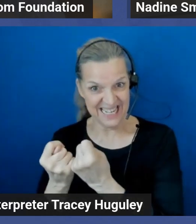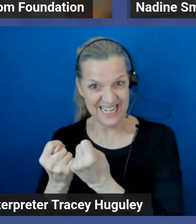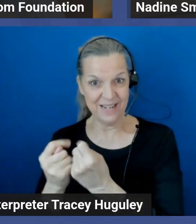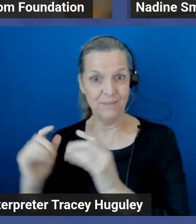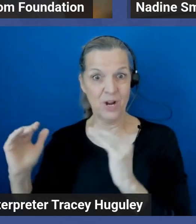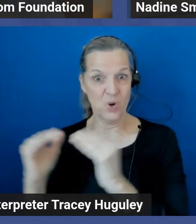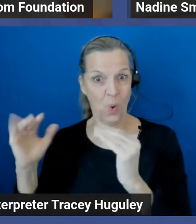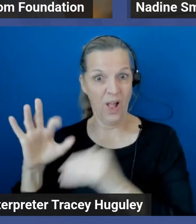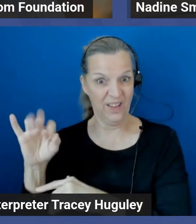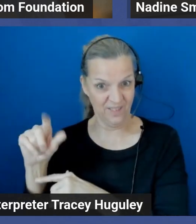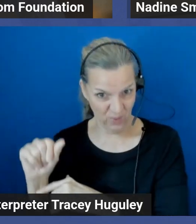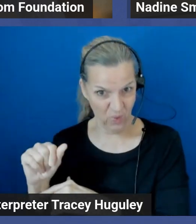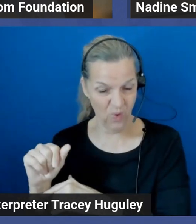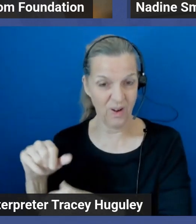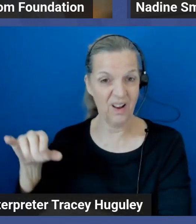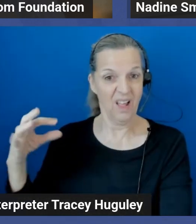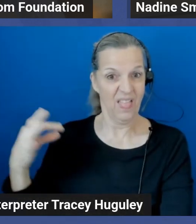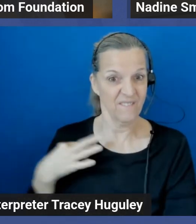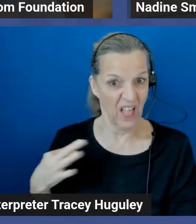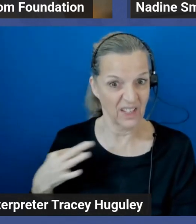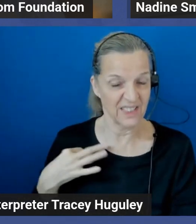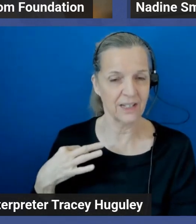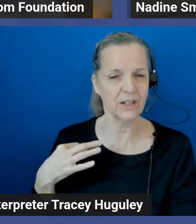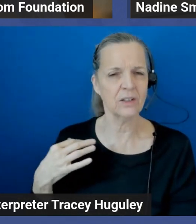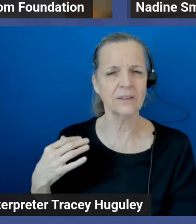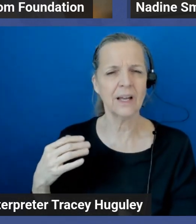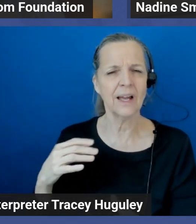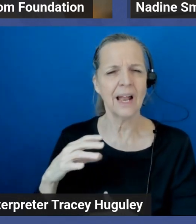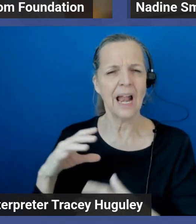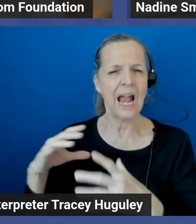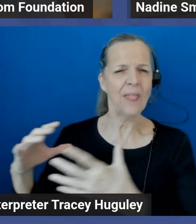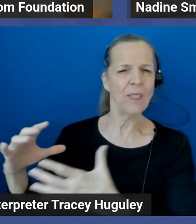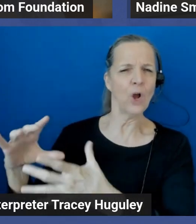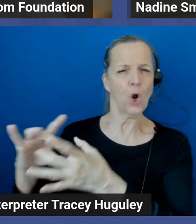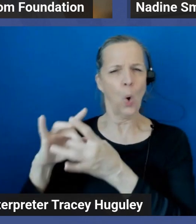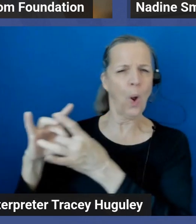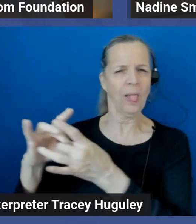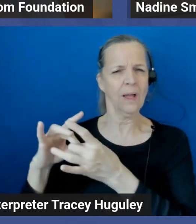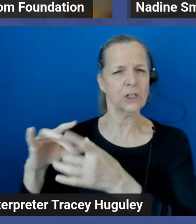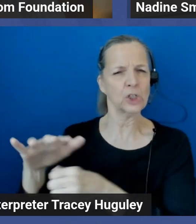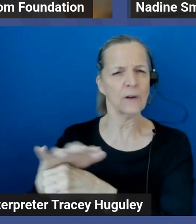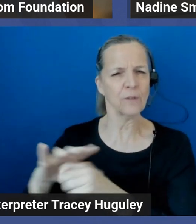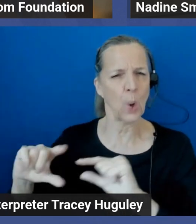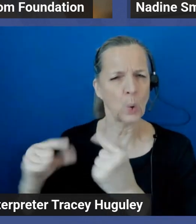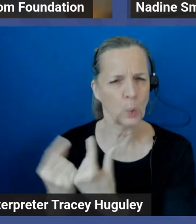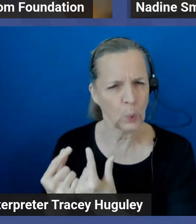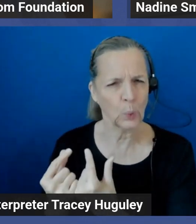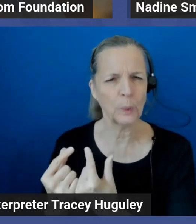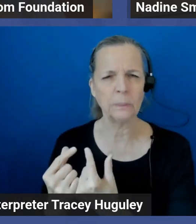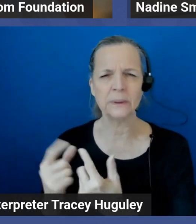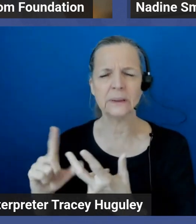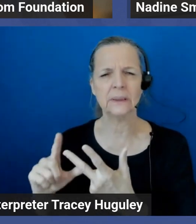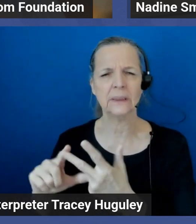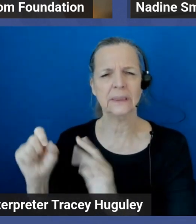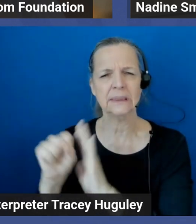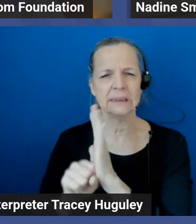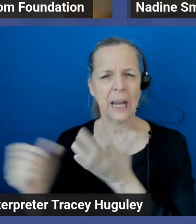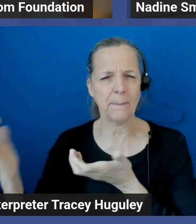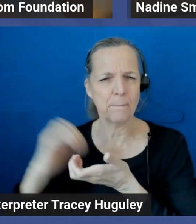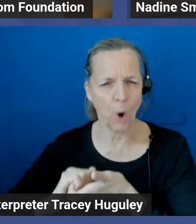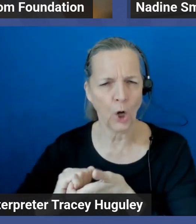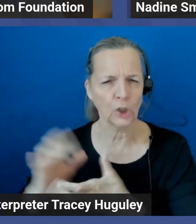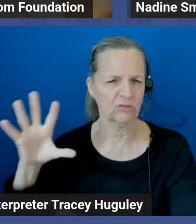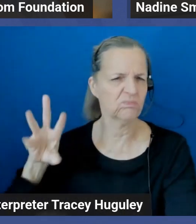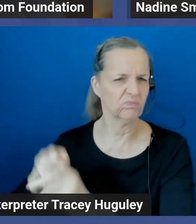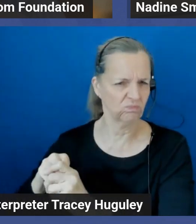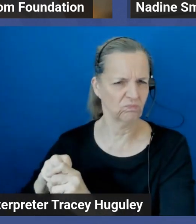Florida, the volunteers, and then beyond that, the amazing coalition of local groups and state partners